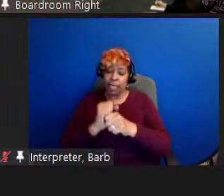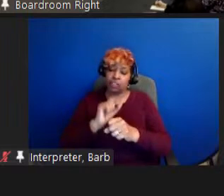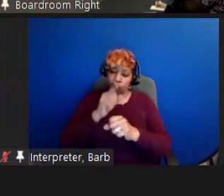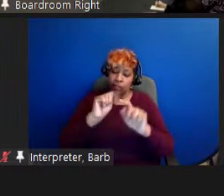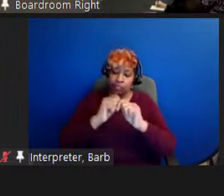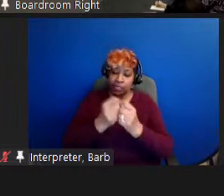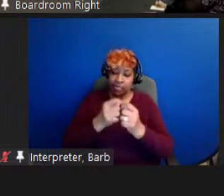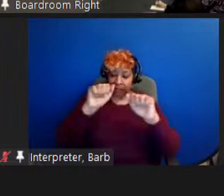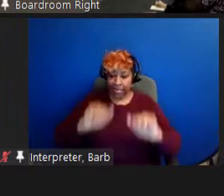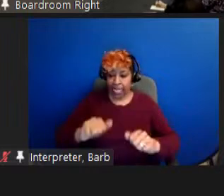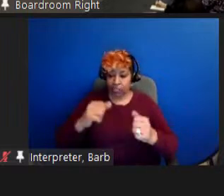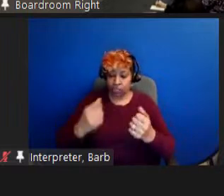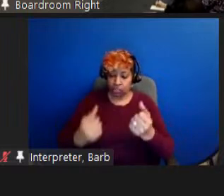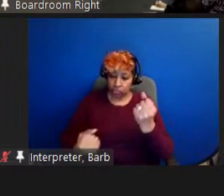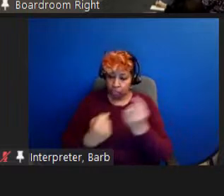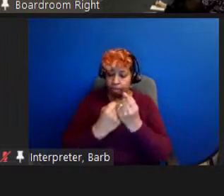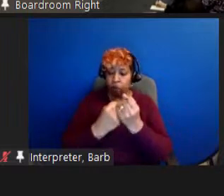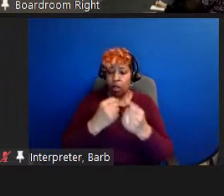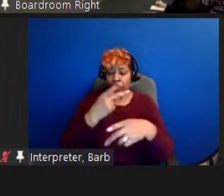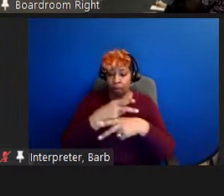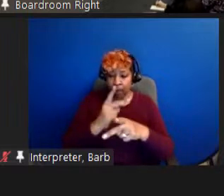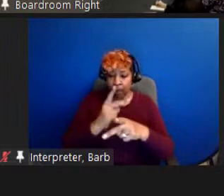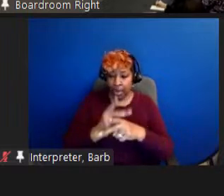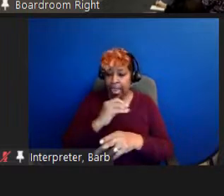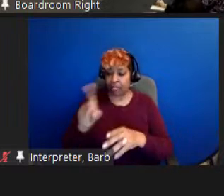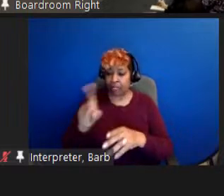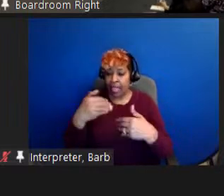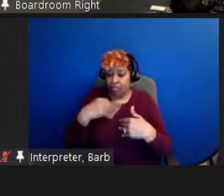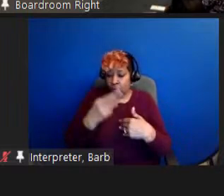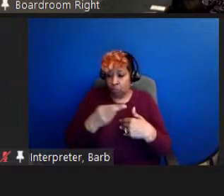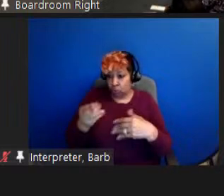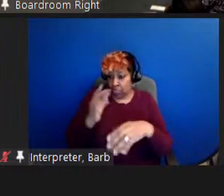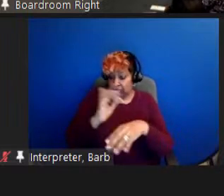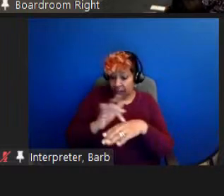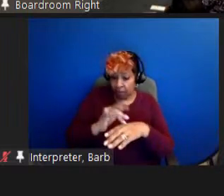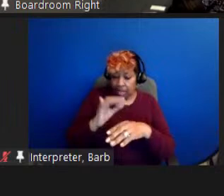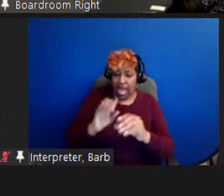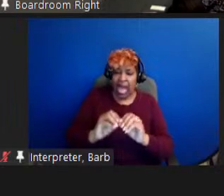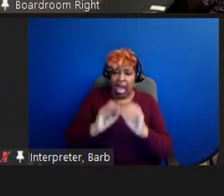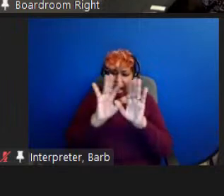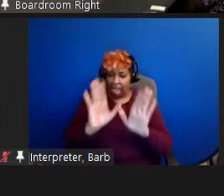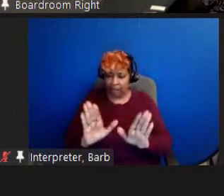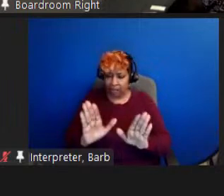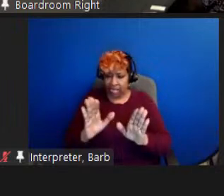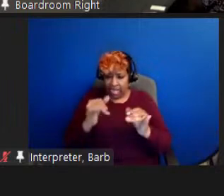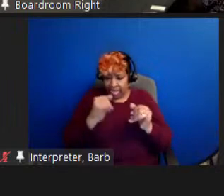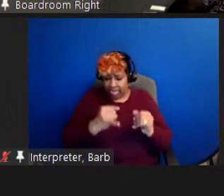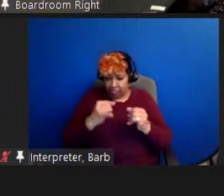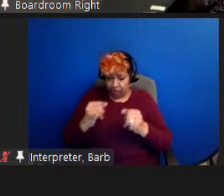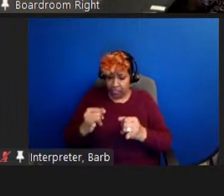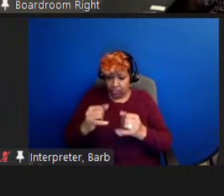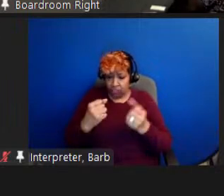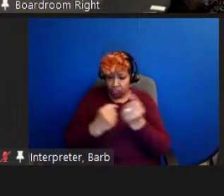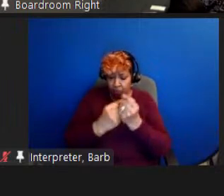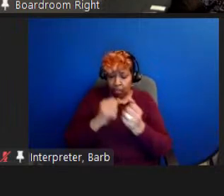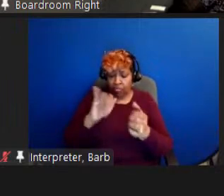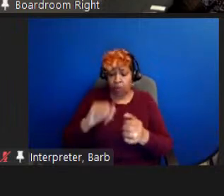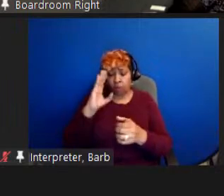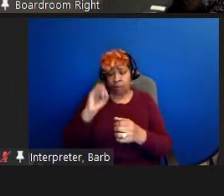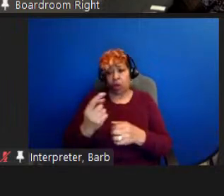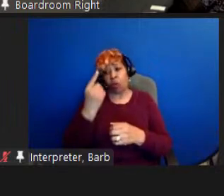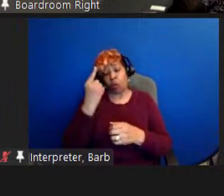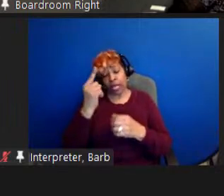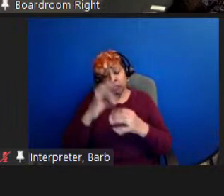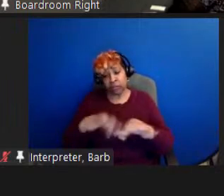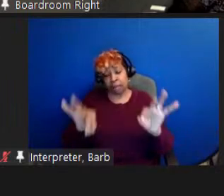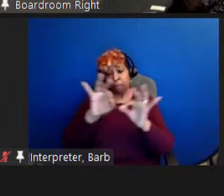the product and has the resources available. So obviously if an individual supports it, that would be one of our key questions to them. You're one person,